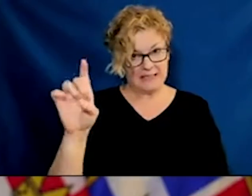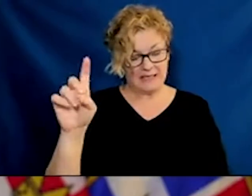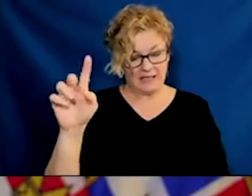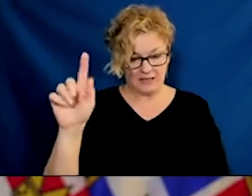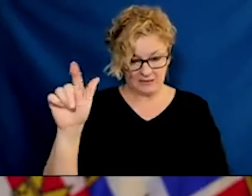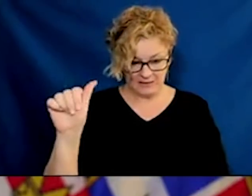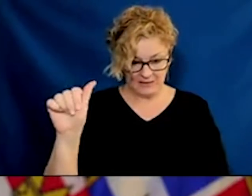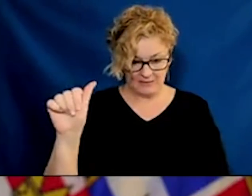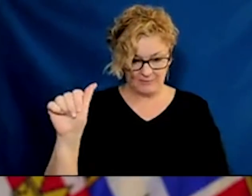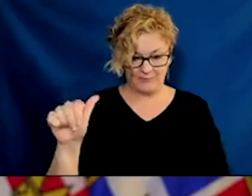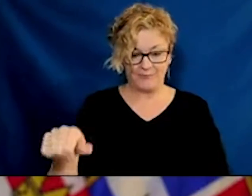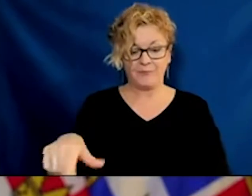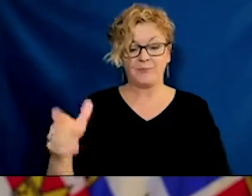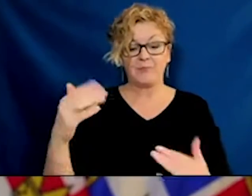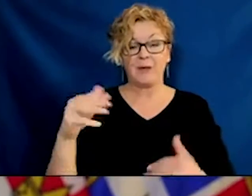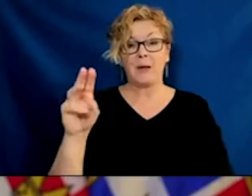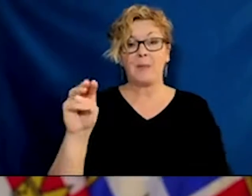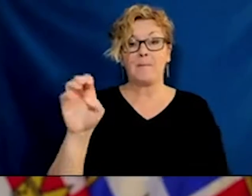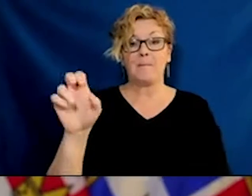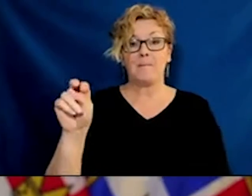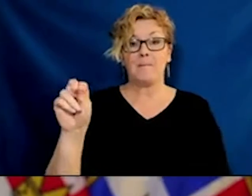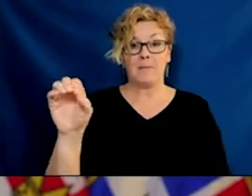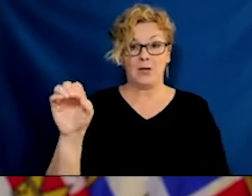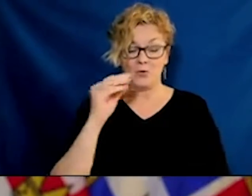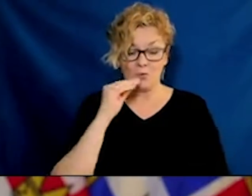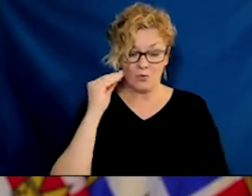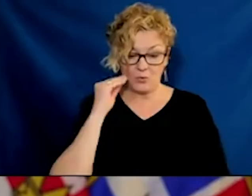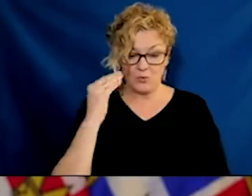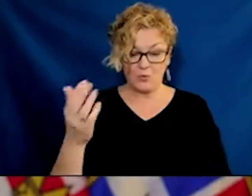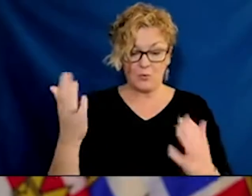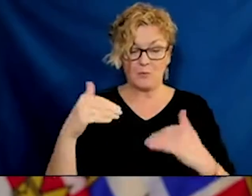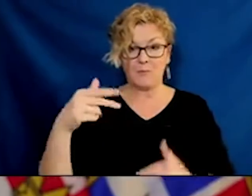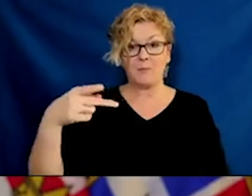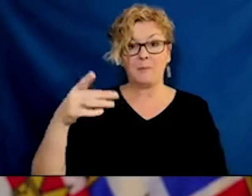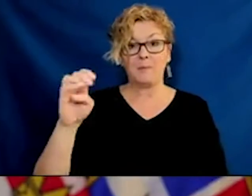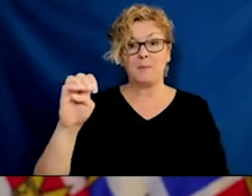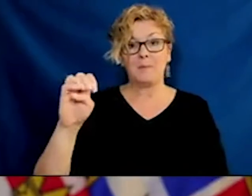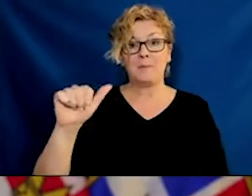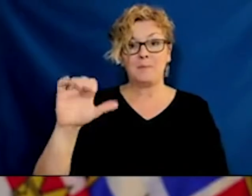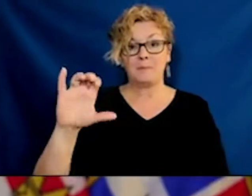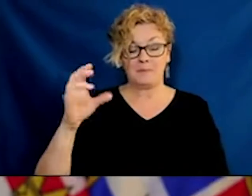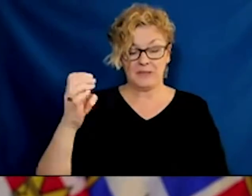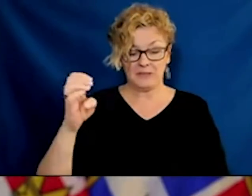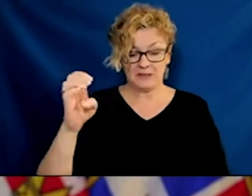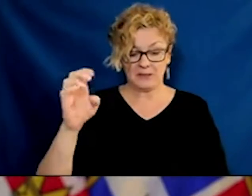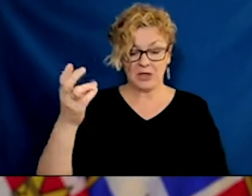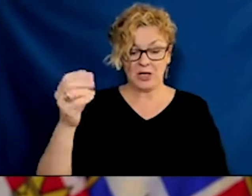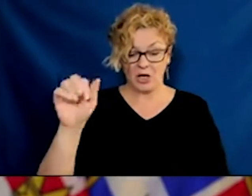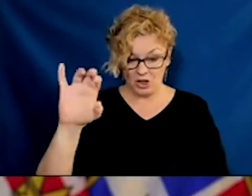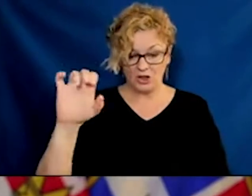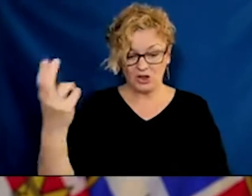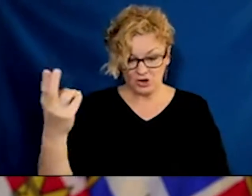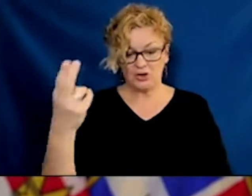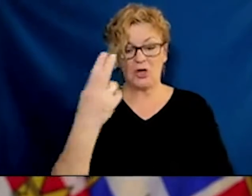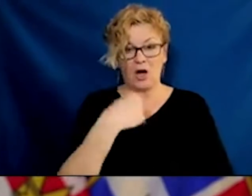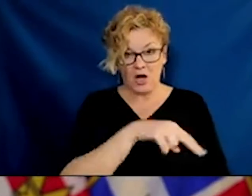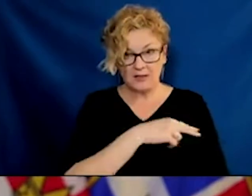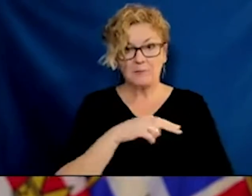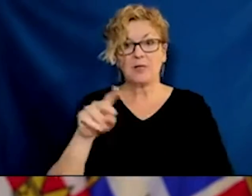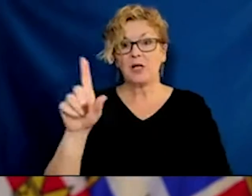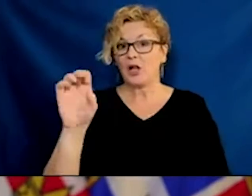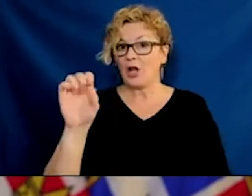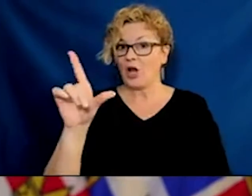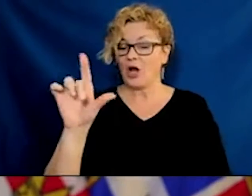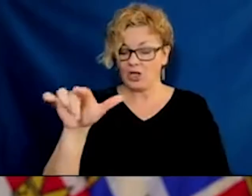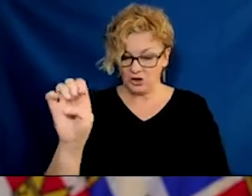the UHNBC Rehab Unit outbreak have all now been declared over. And